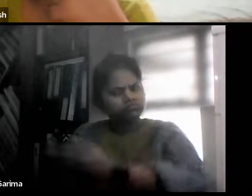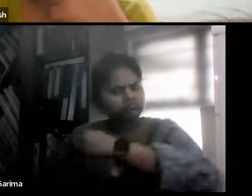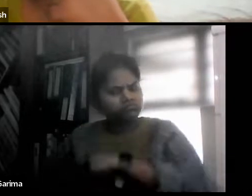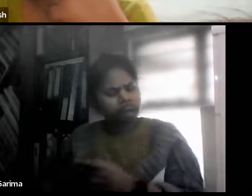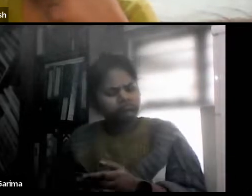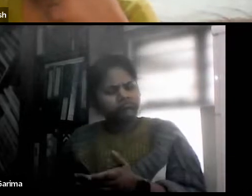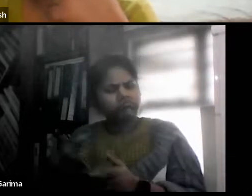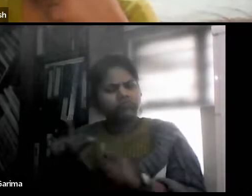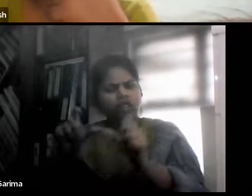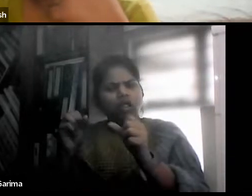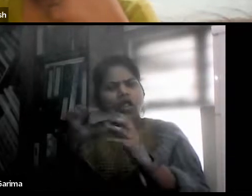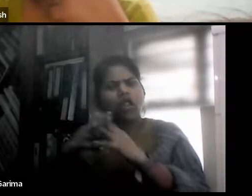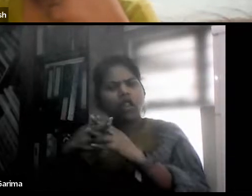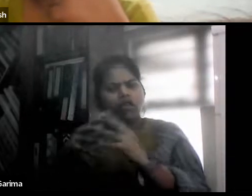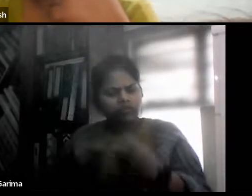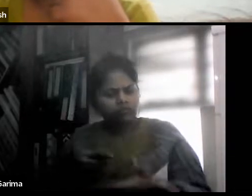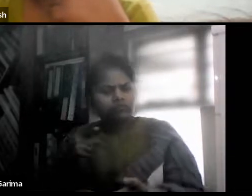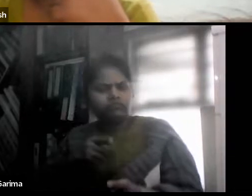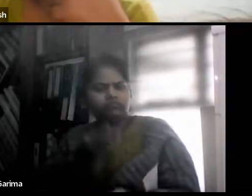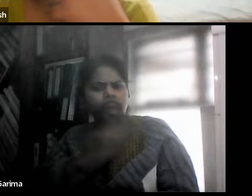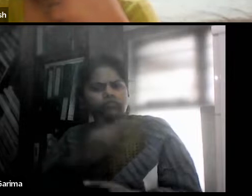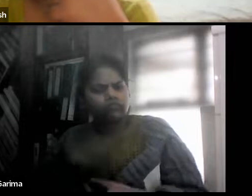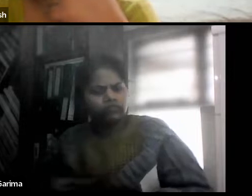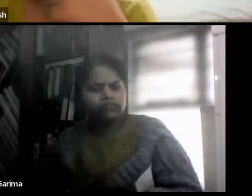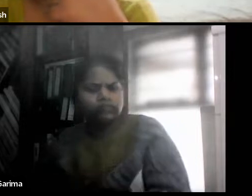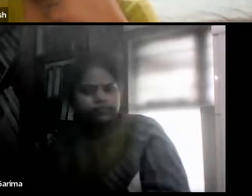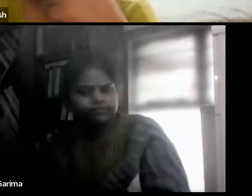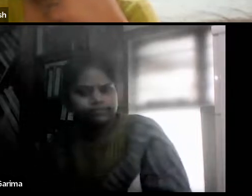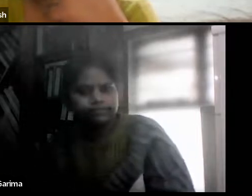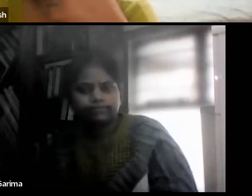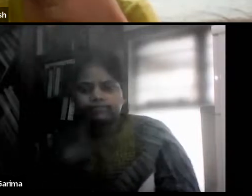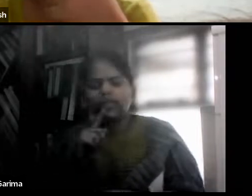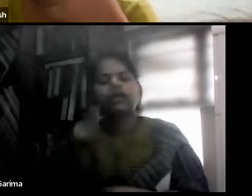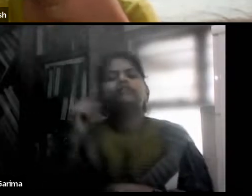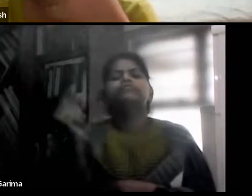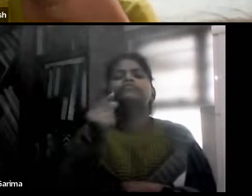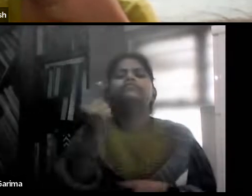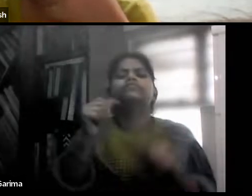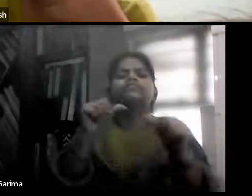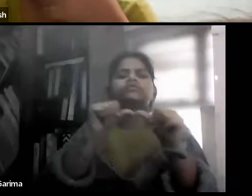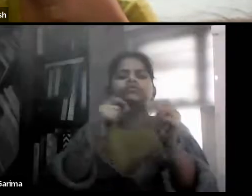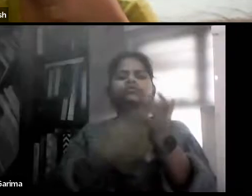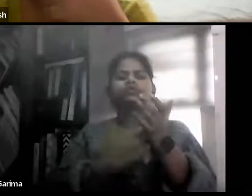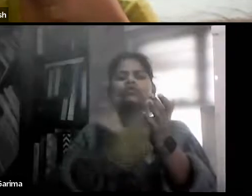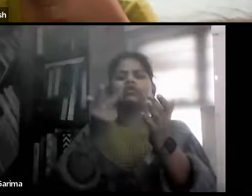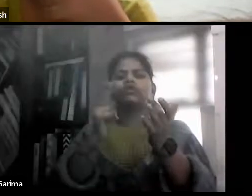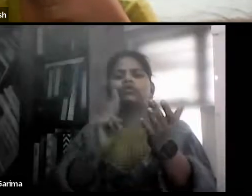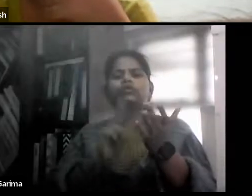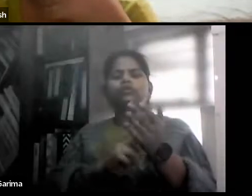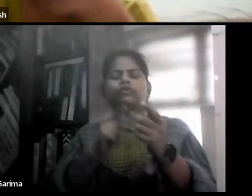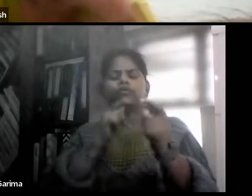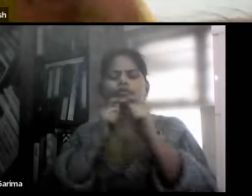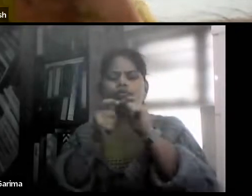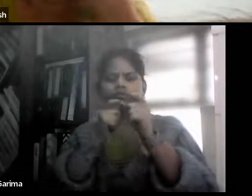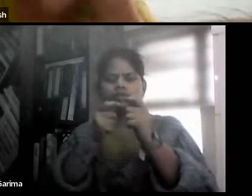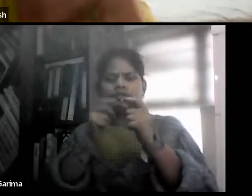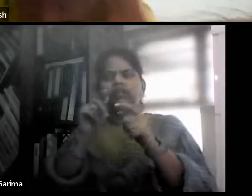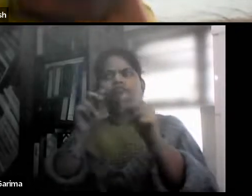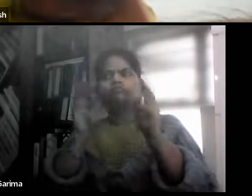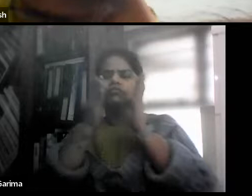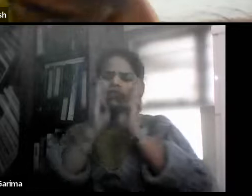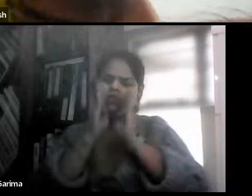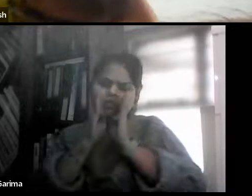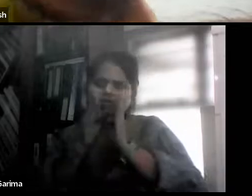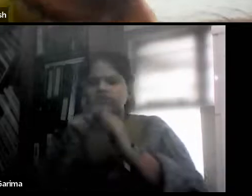So at the most, we can use our own media, like, be it Twitter or Facebook or whatever it is, the social media, to reach out